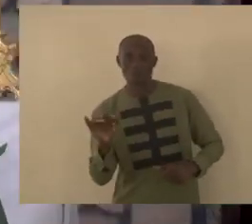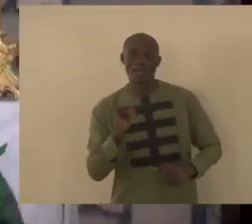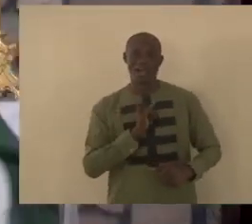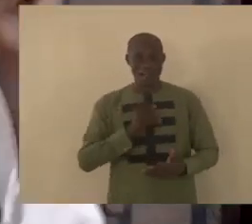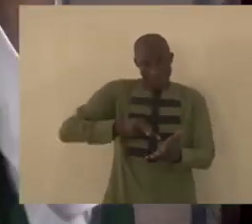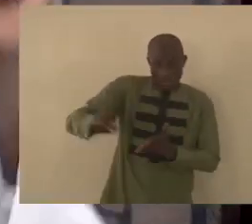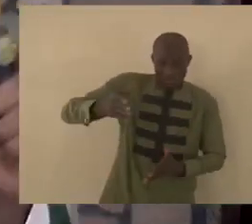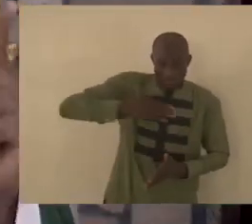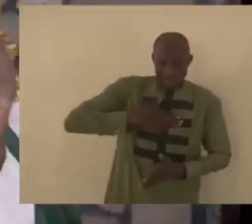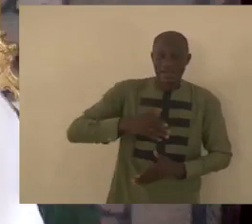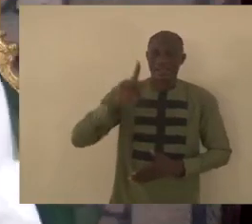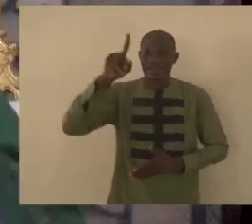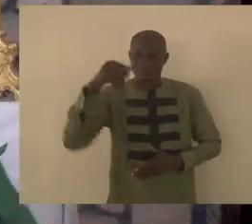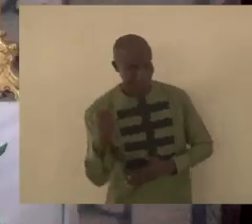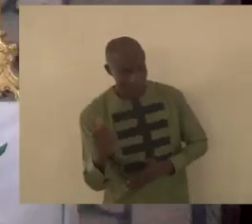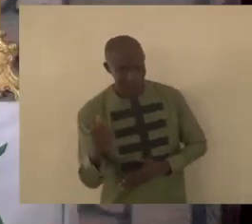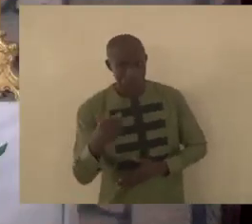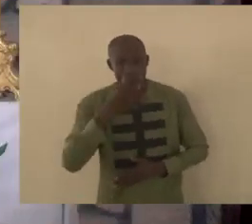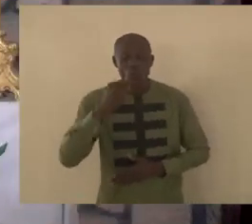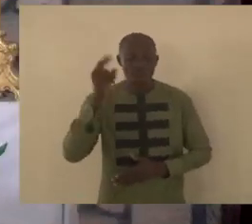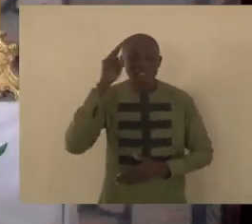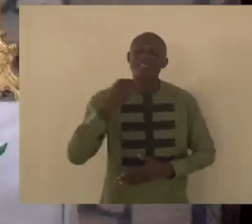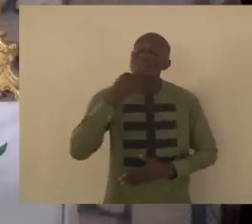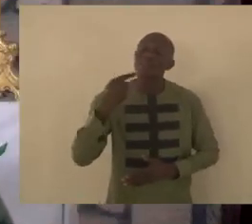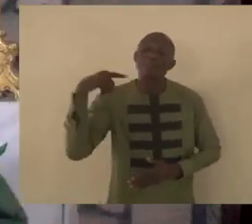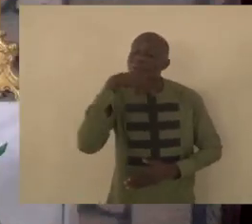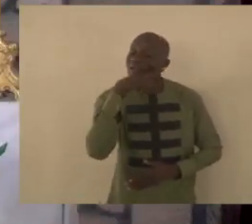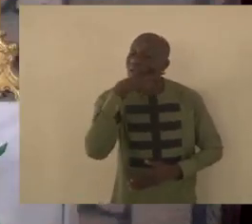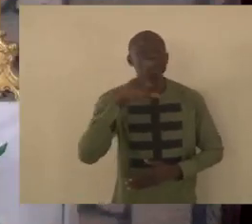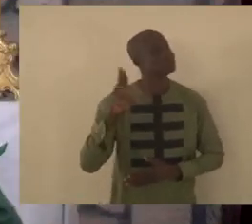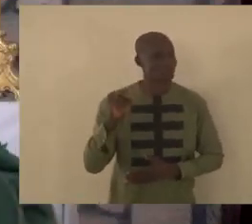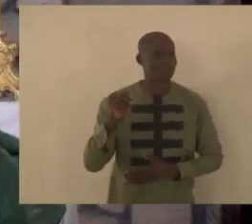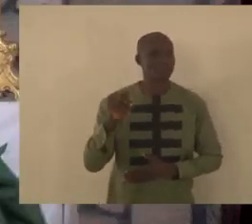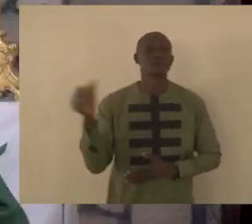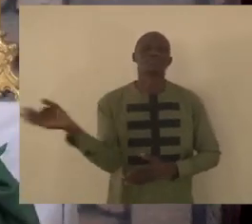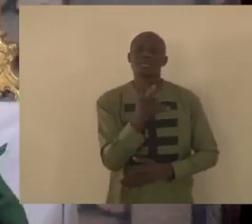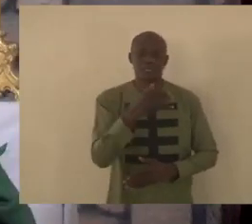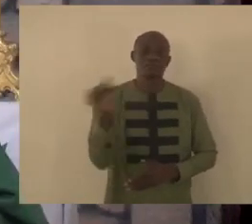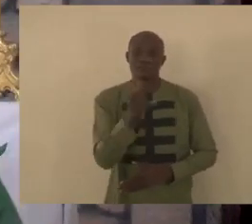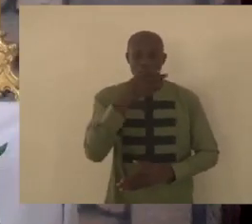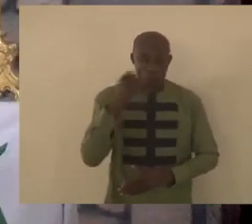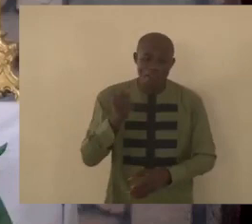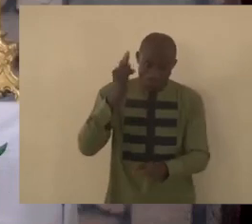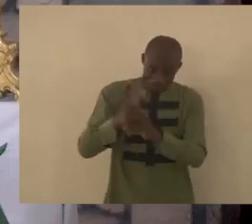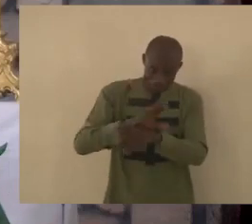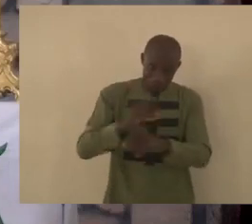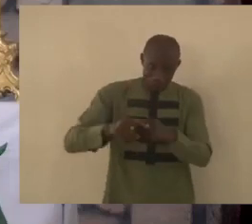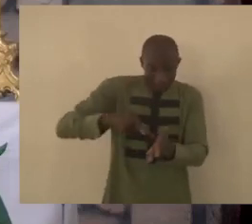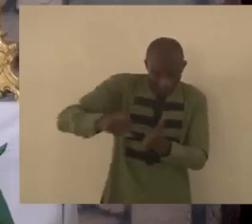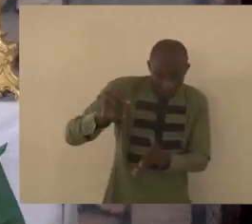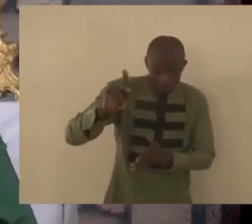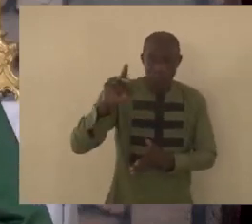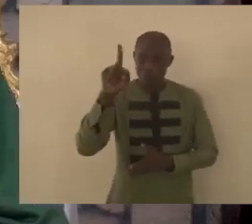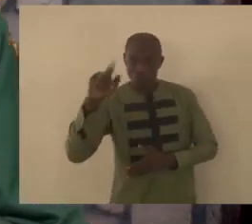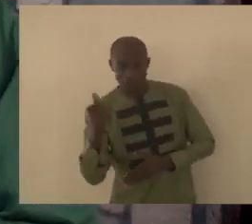what? I pay my. Was he lying? He was not lying. They were very faithful to paying of